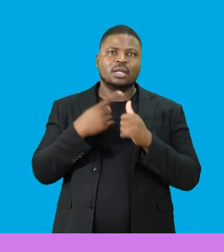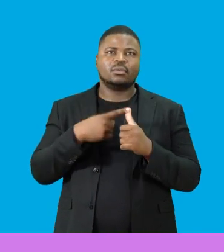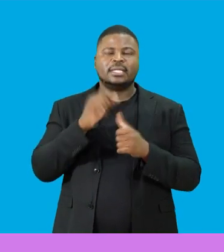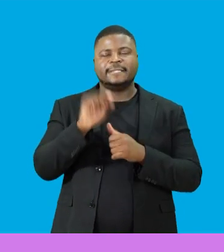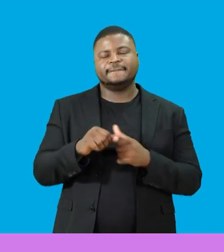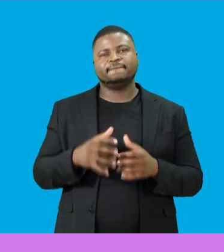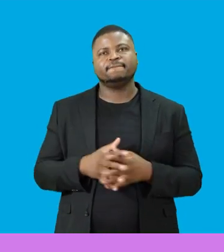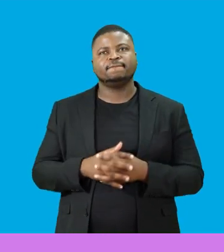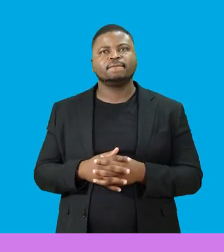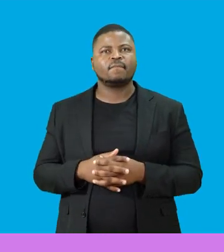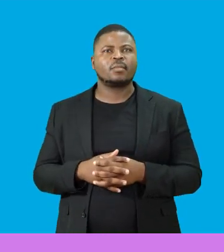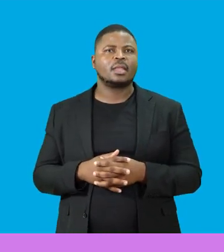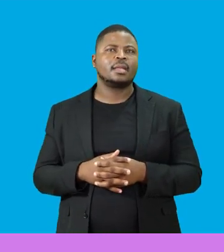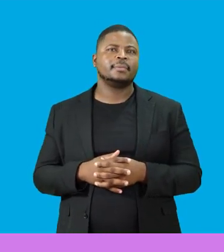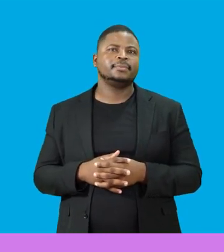check.